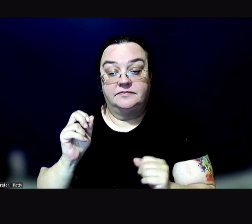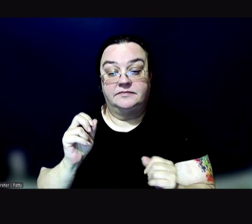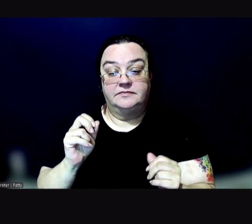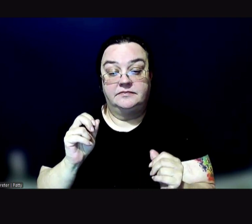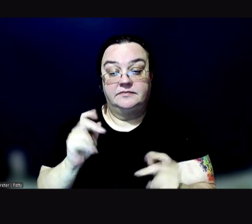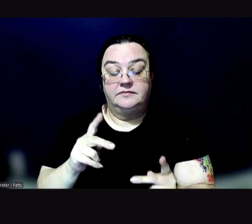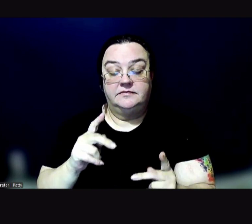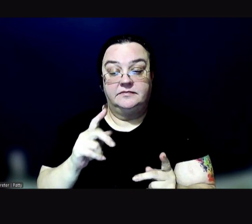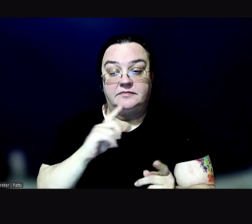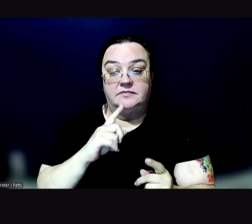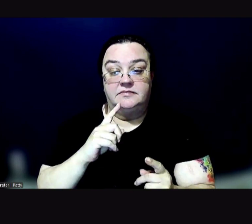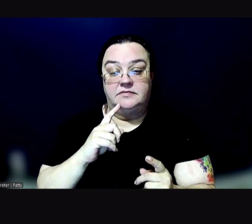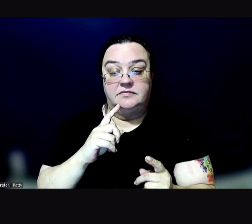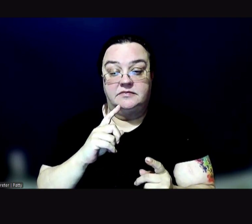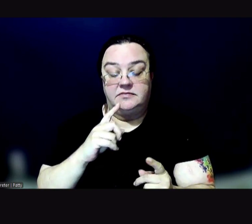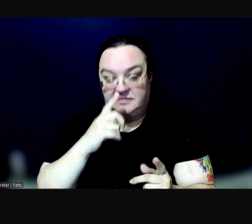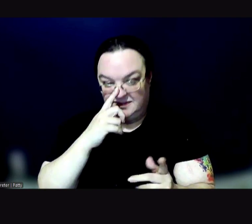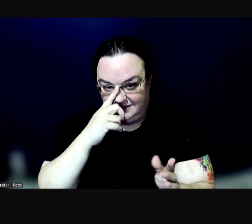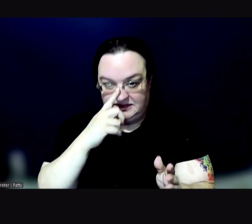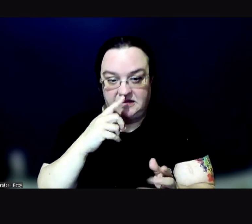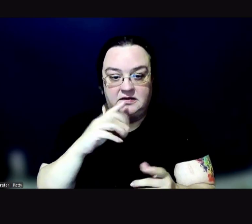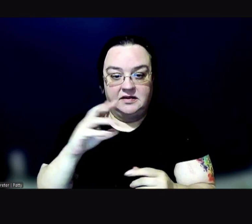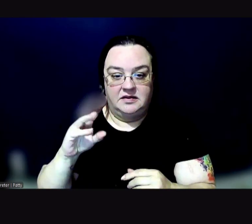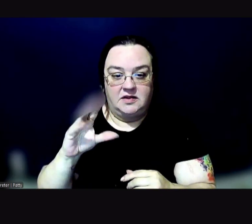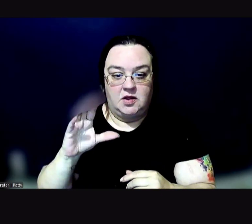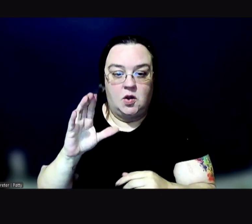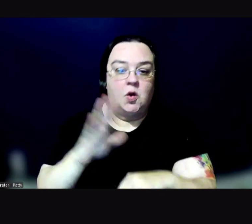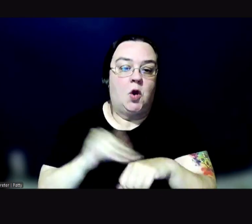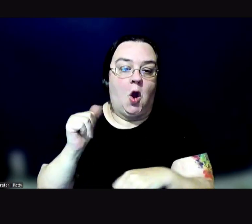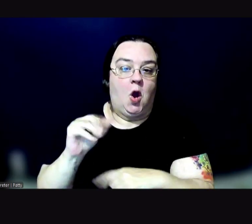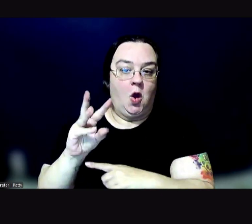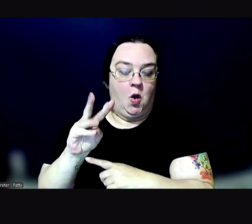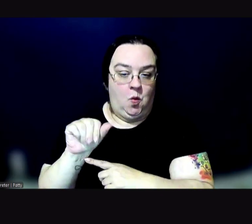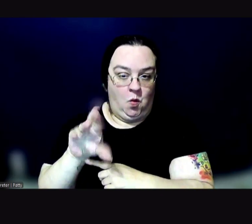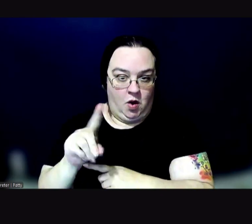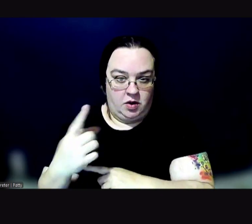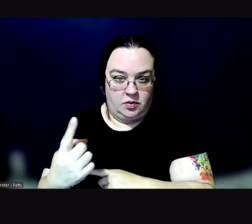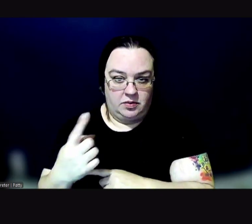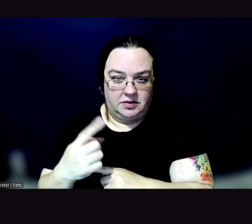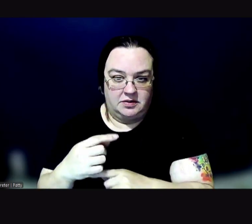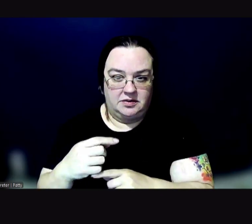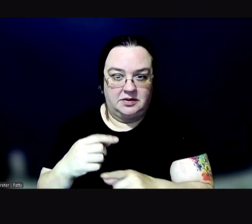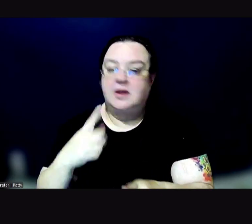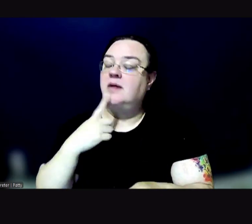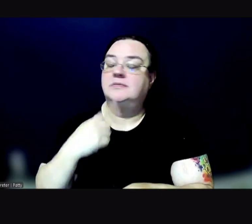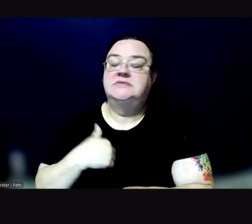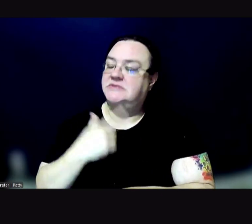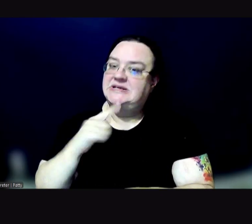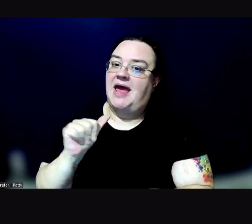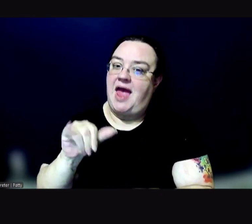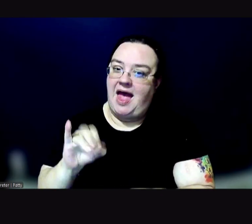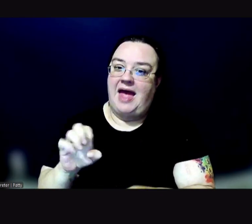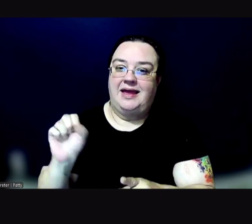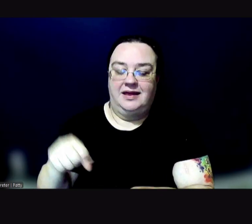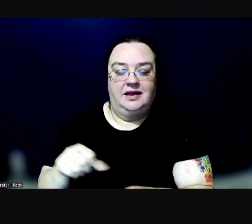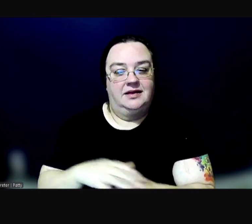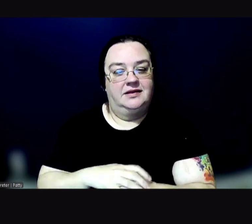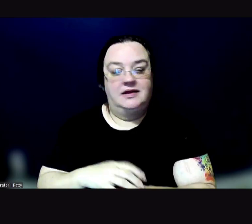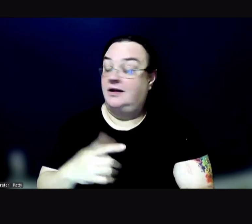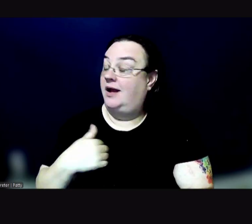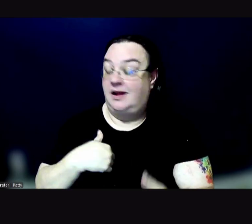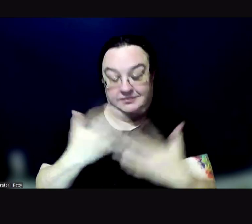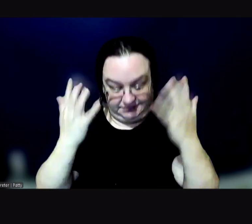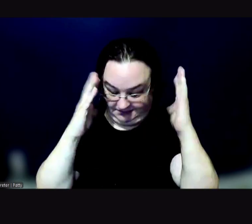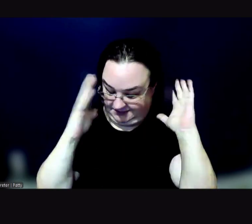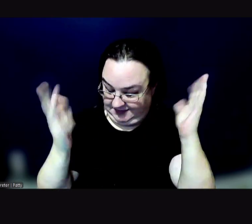We have to do roll call vote, Councilmember from Ward 1. Here, President. No, it's an I vote. I'm sorry, I'm like going through